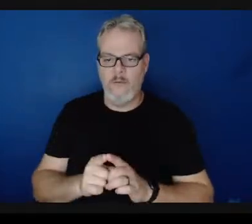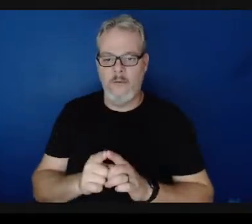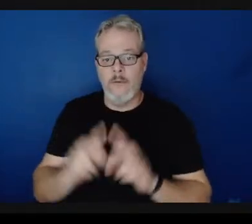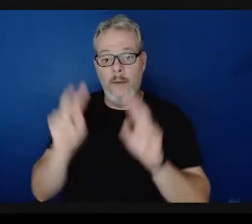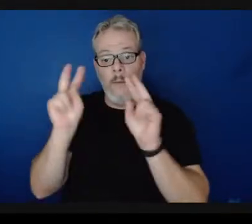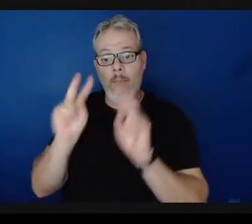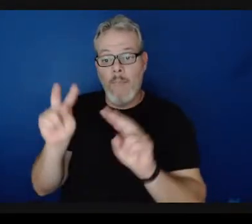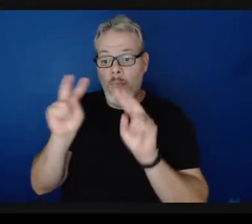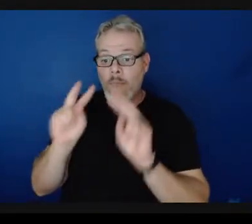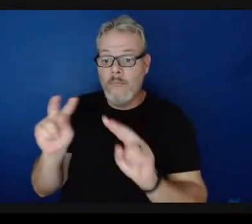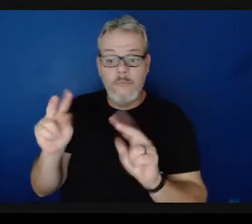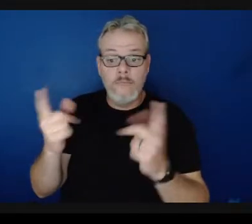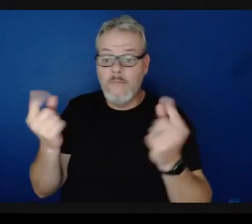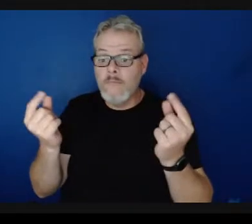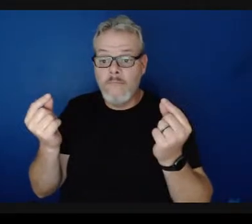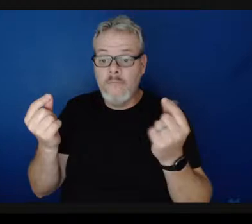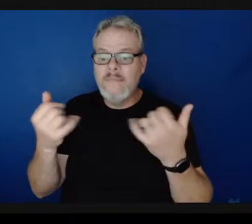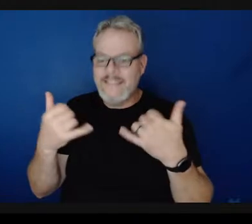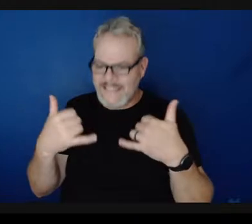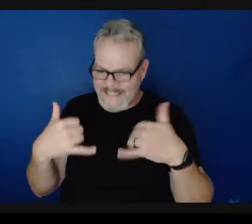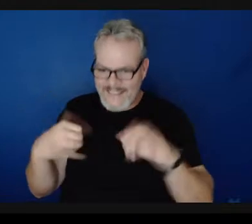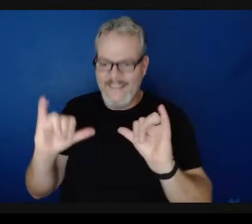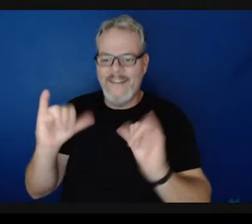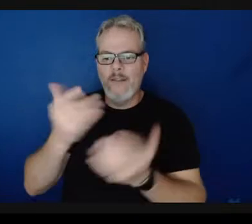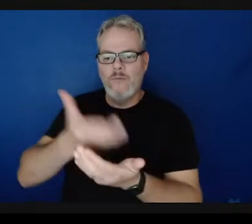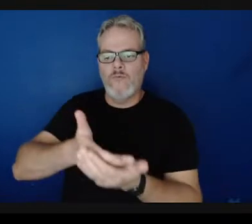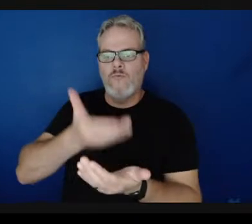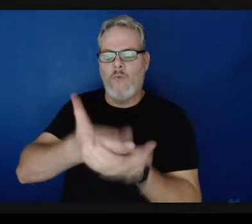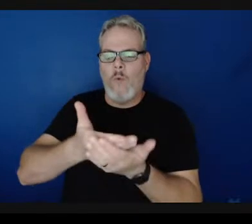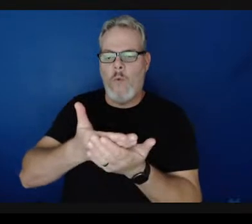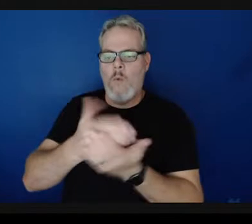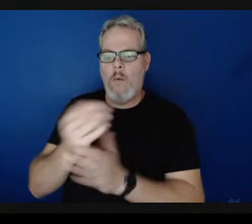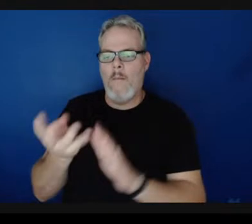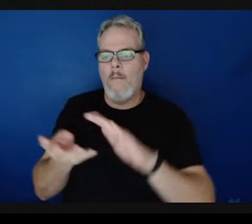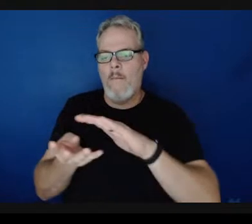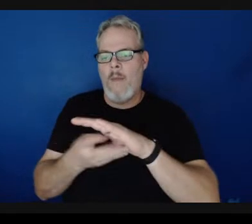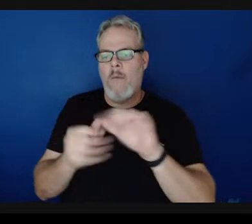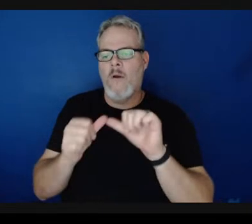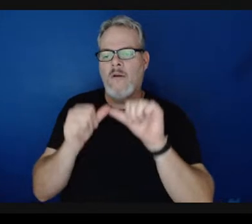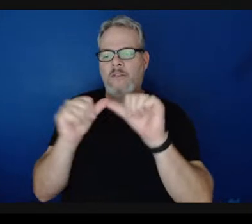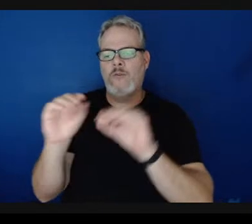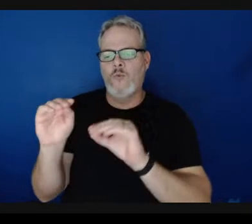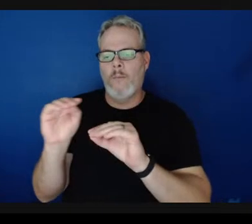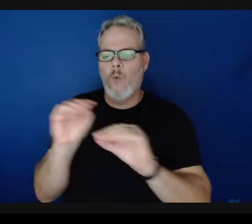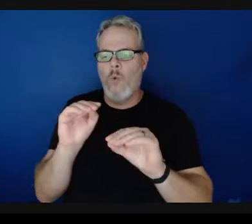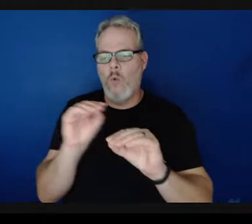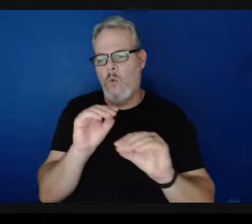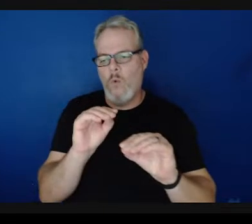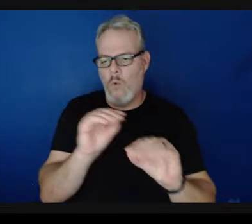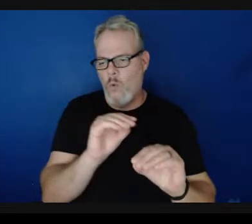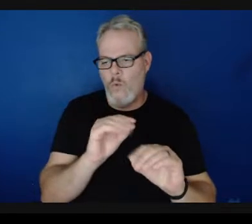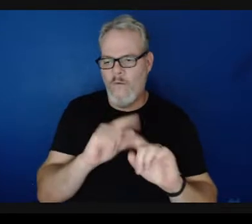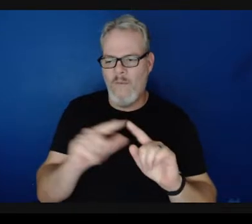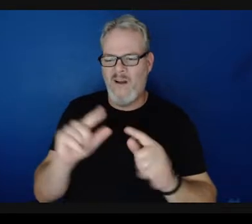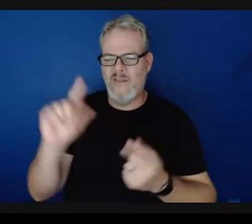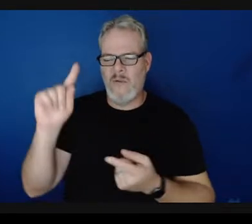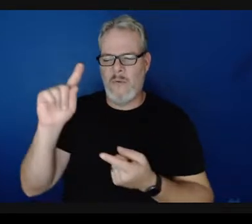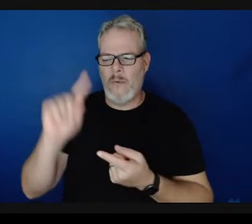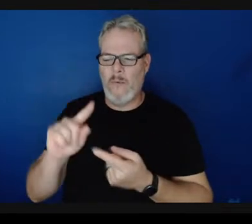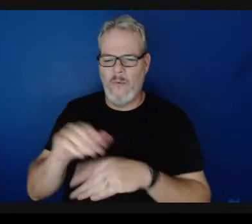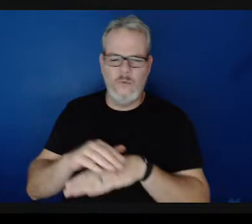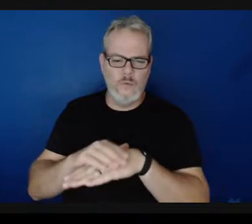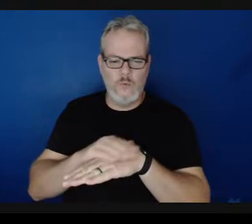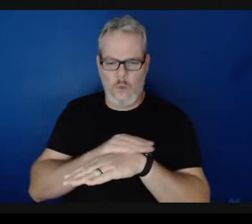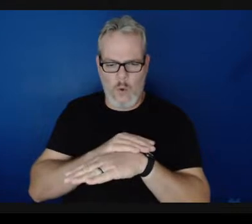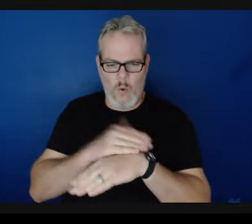that data show magma continuing to move at a low rate into the volcano, meaning future